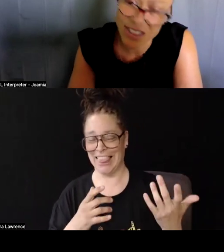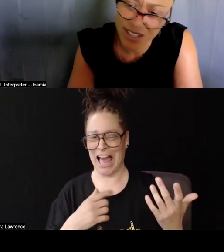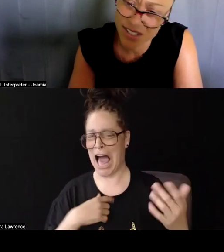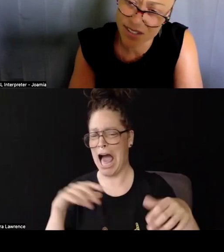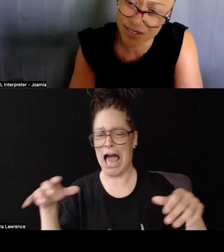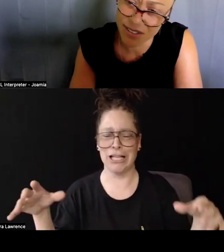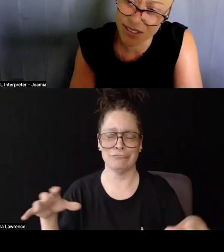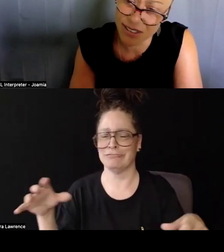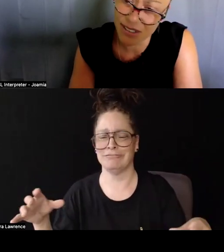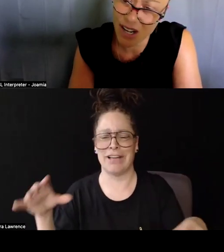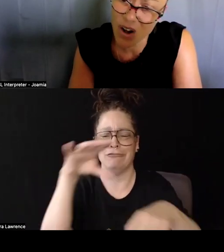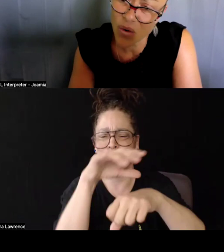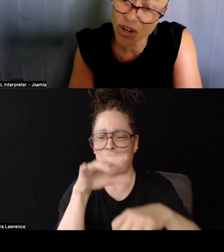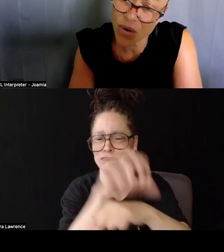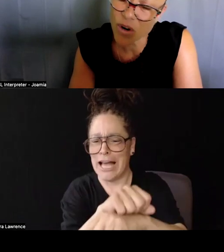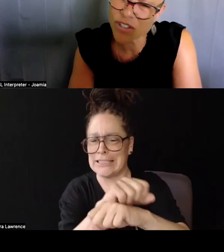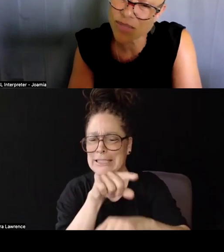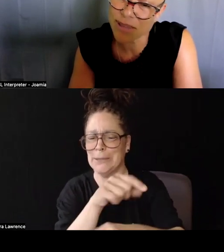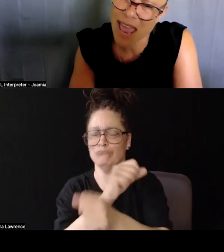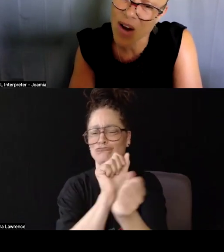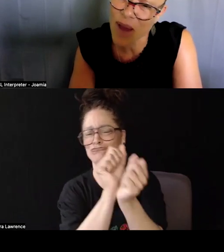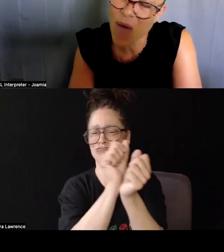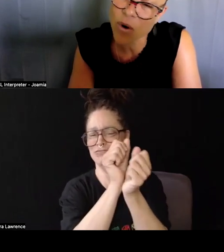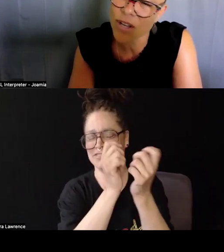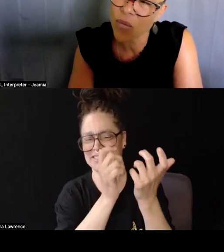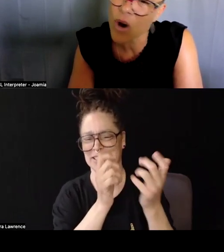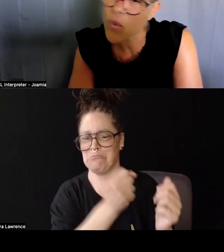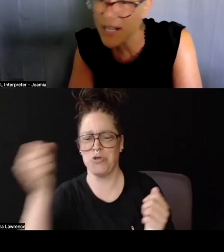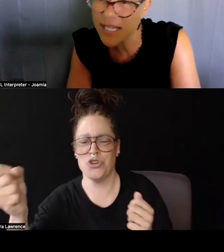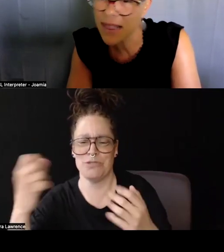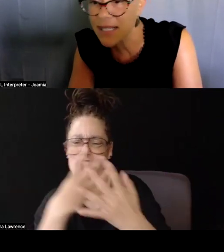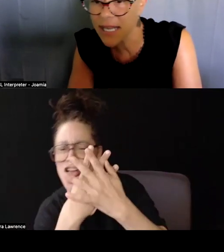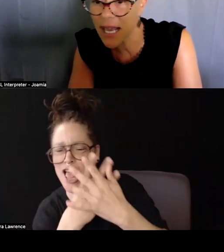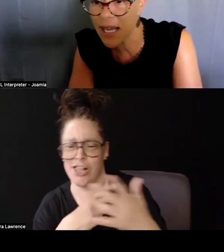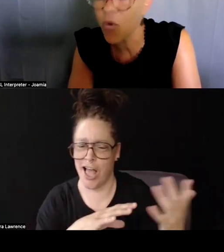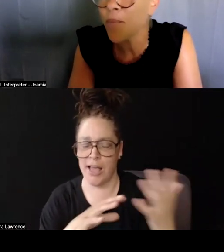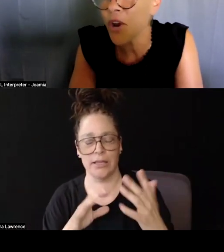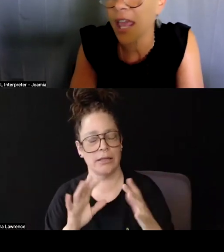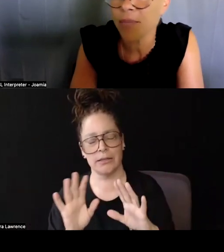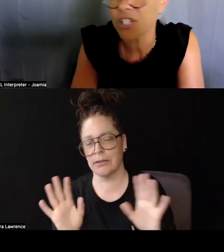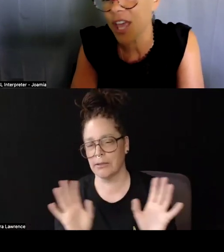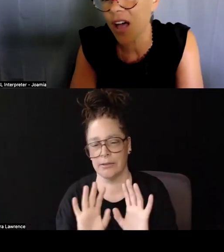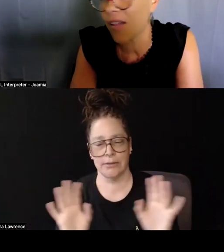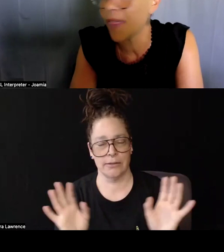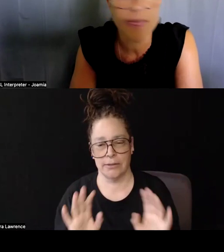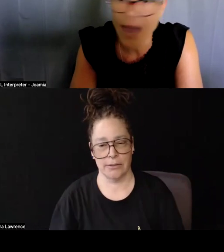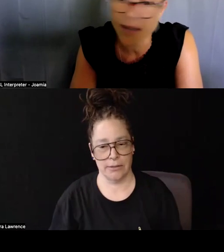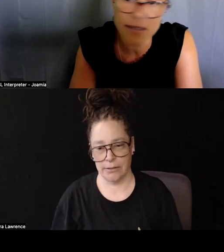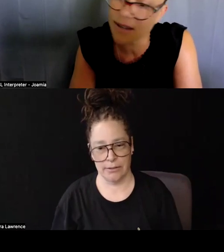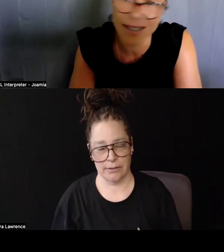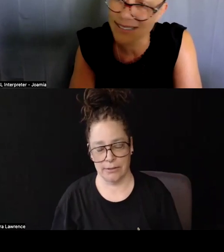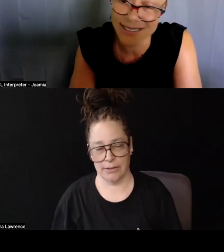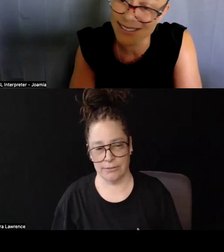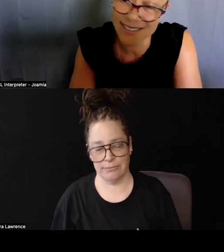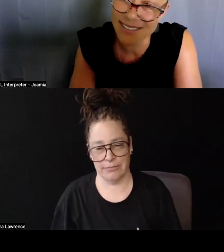to see this. Oh, we're just playing around. We're arresting this kid. We're putting him to jail. That